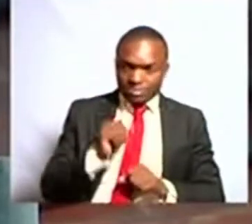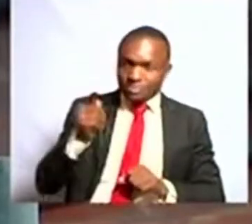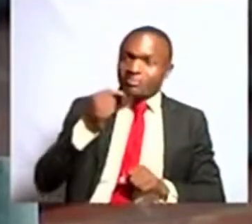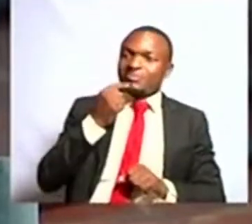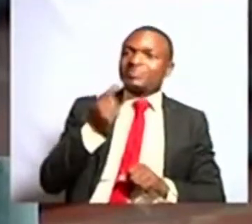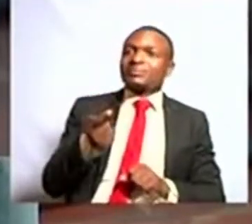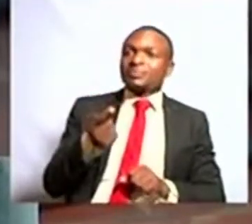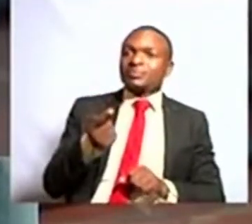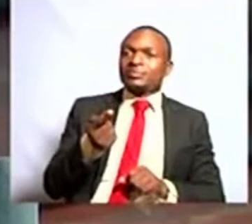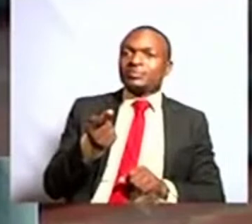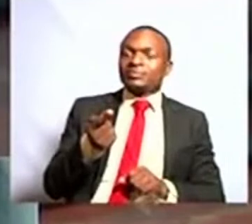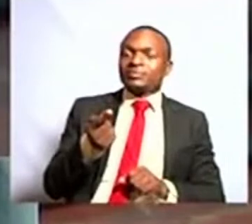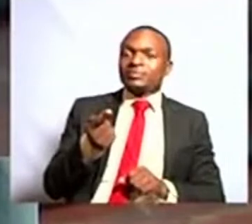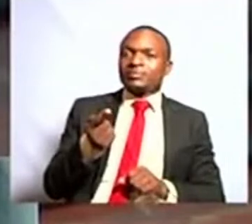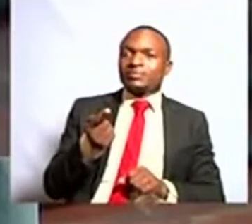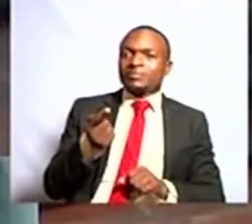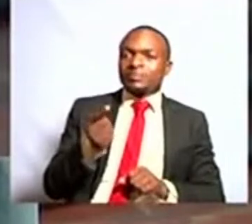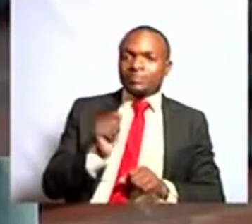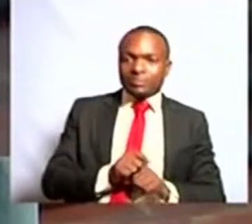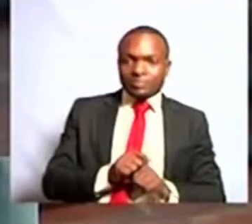told that the